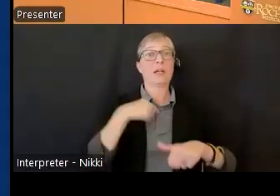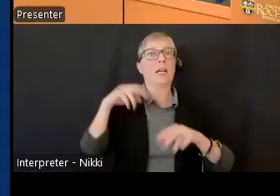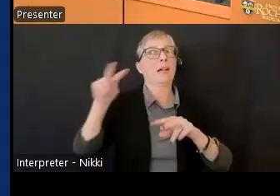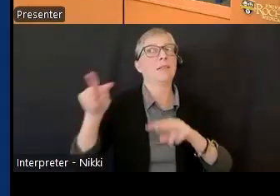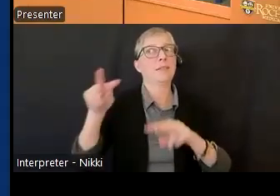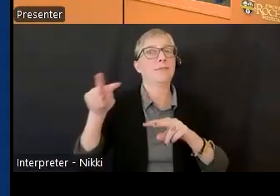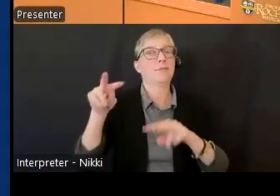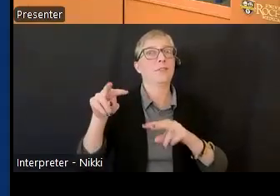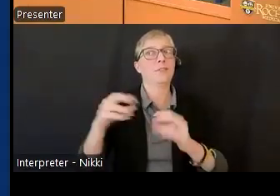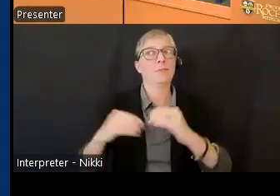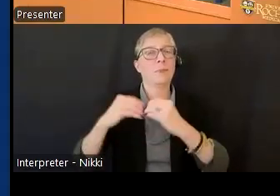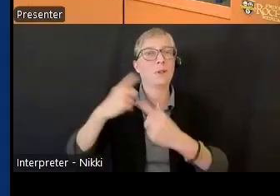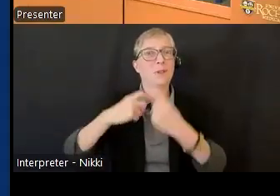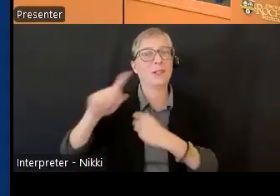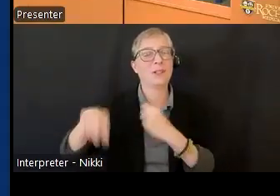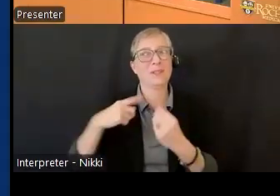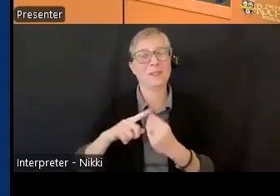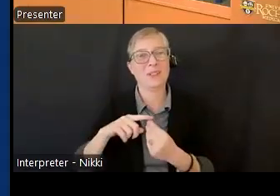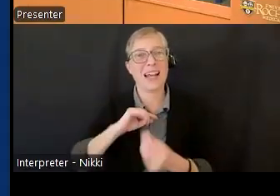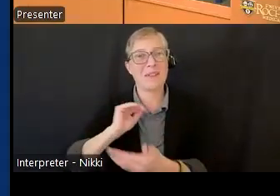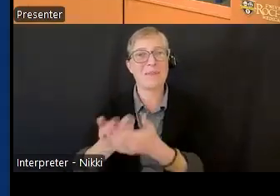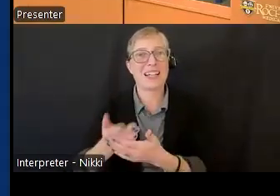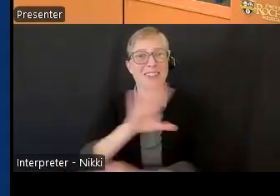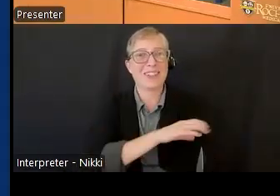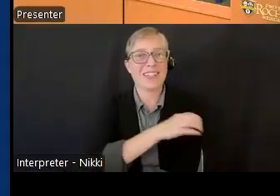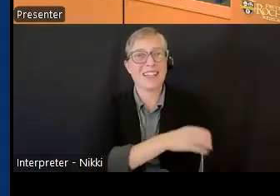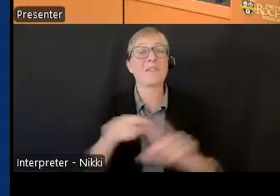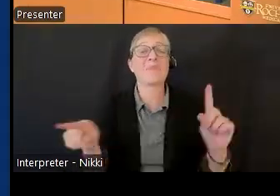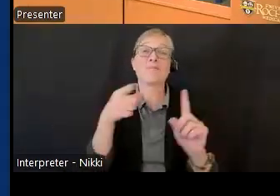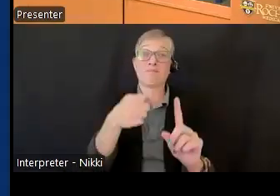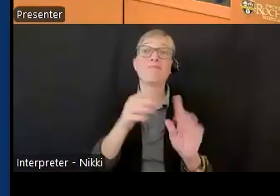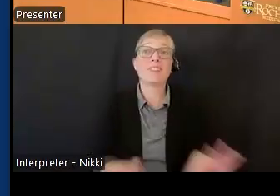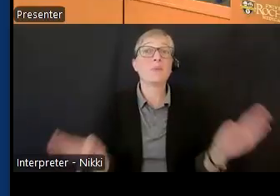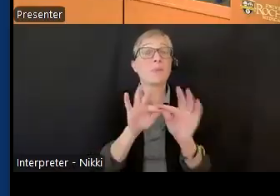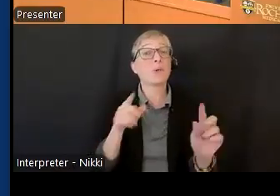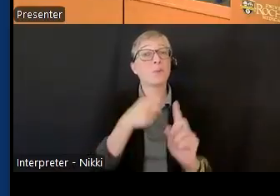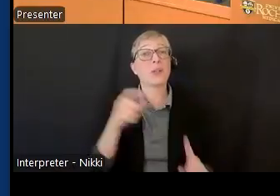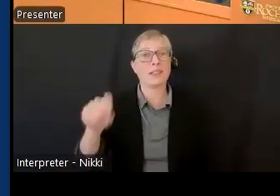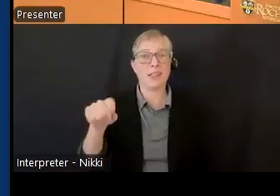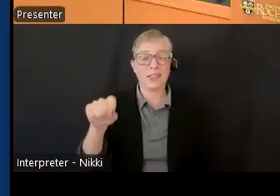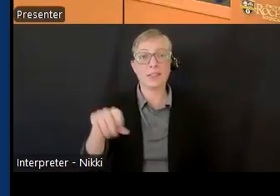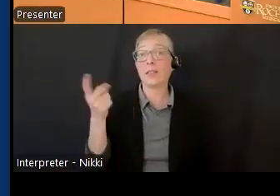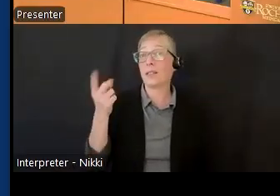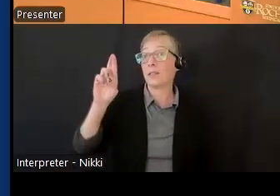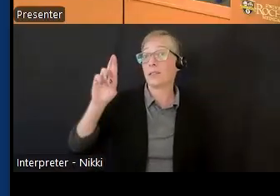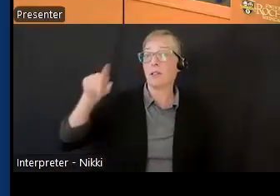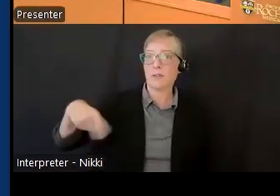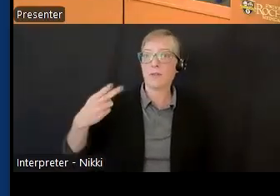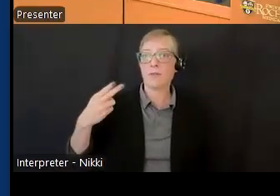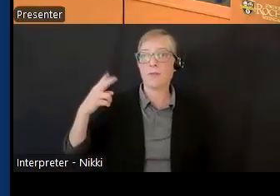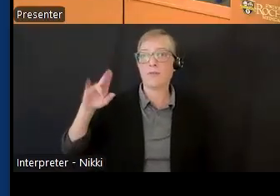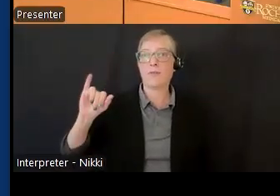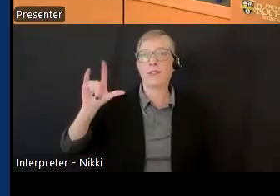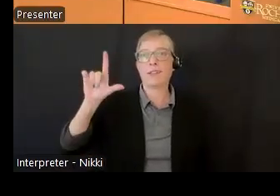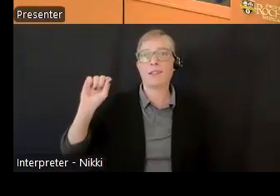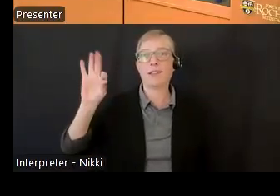clinic. But also, I think you raised an important point, and it's something that Dr. Philofsky and I have talked about